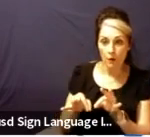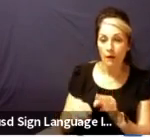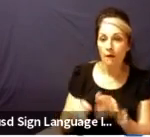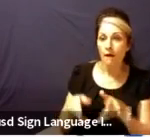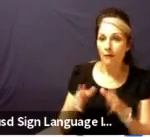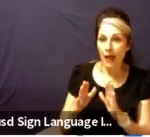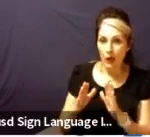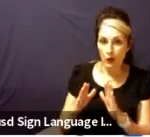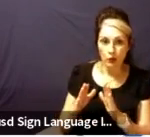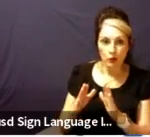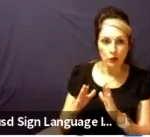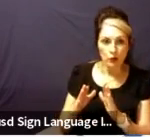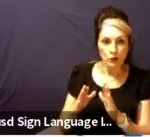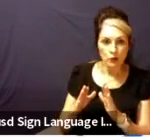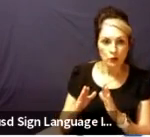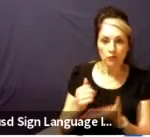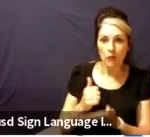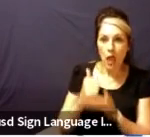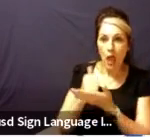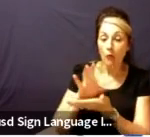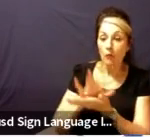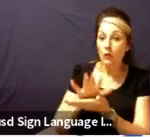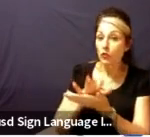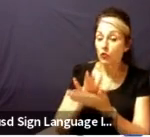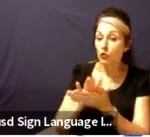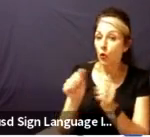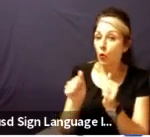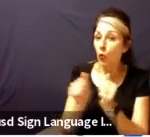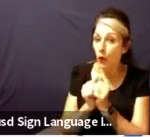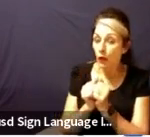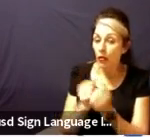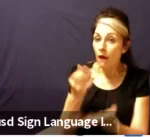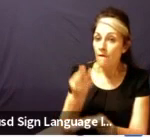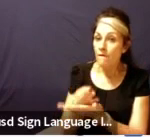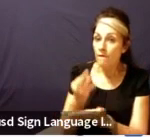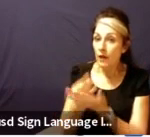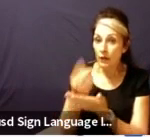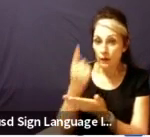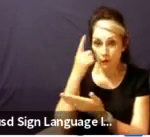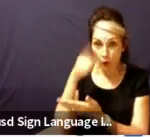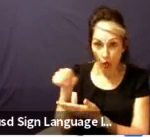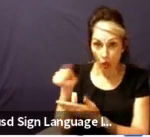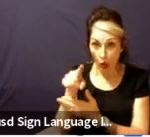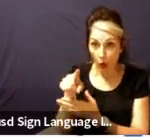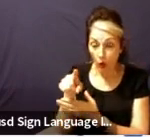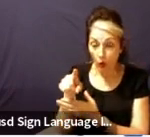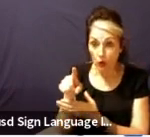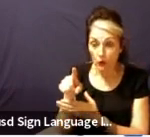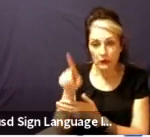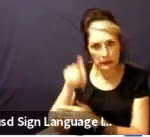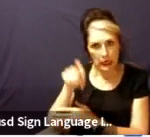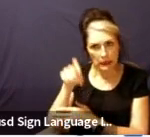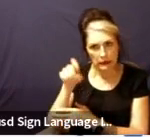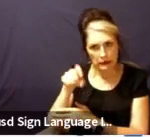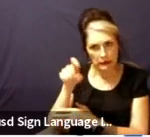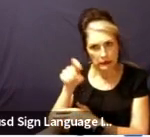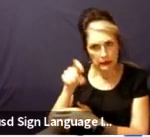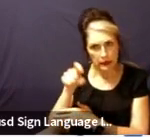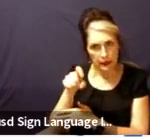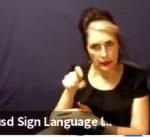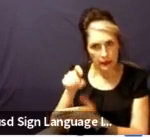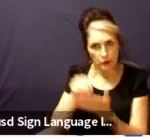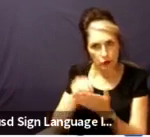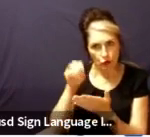to help the school with funding for those who are in need, those students that are in